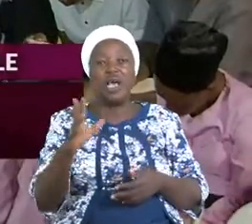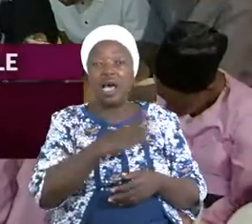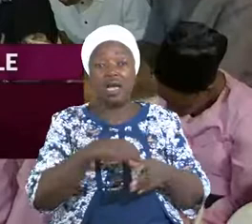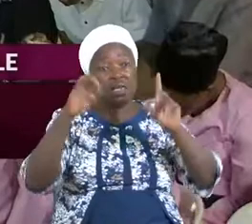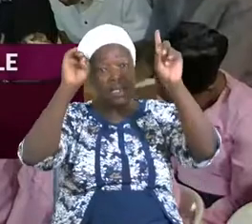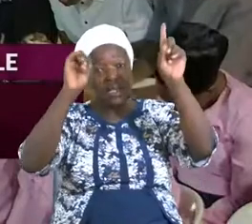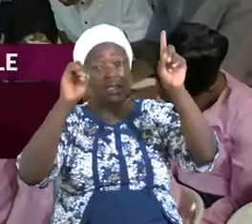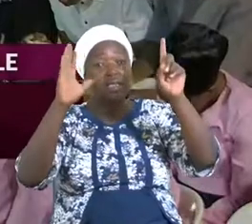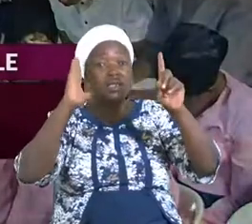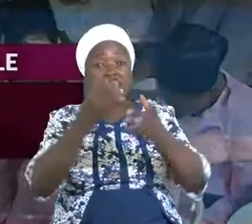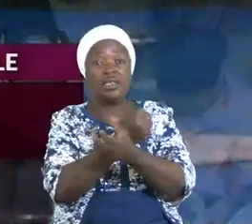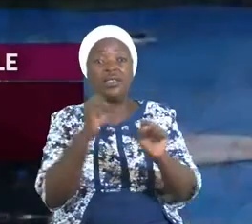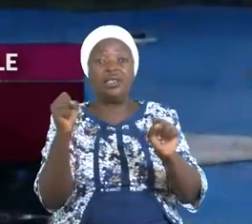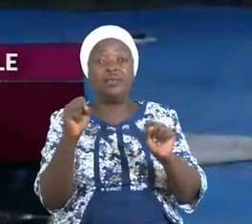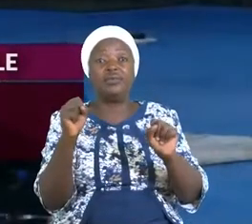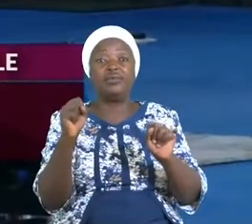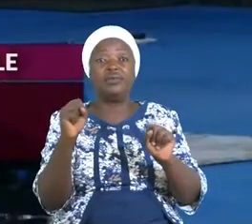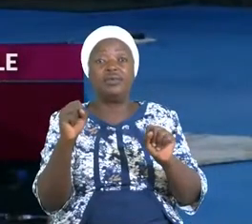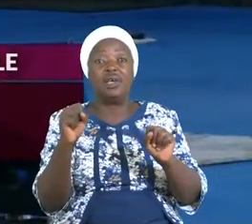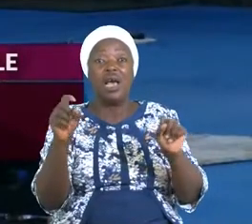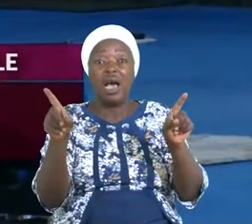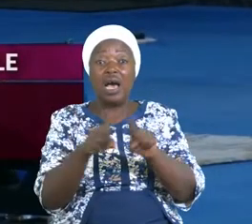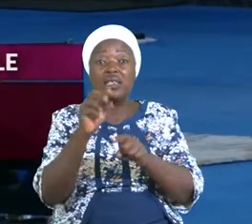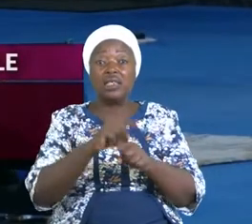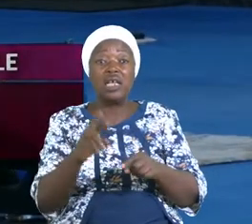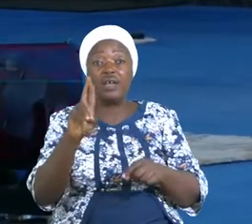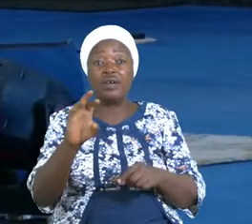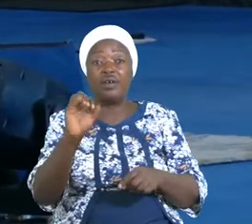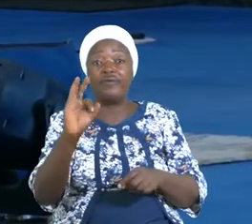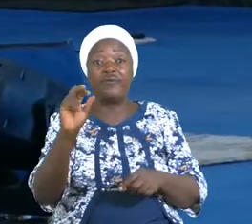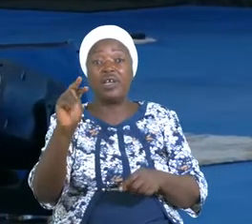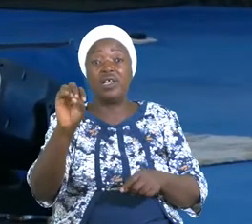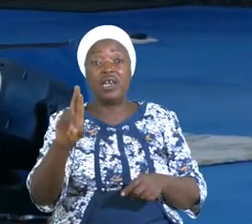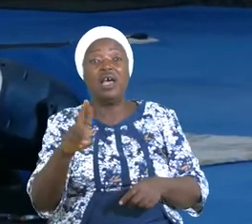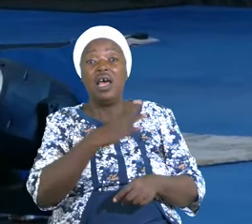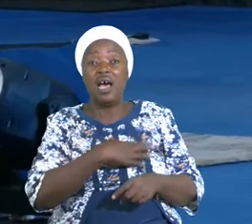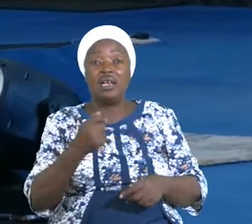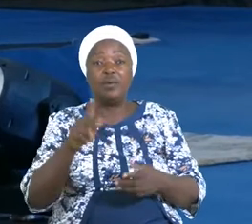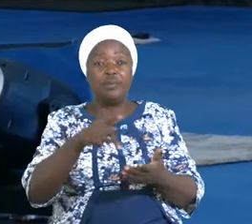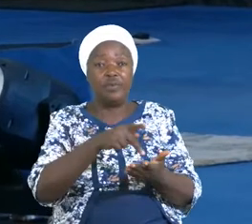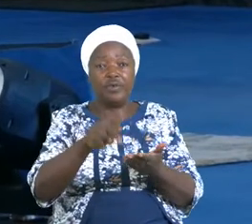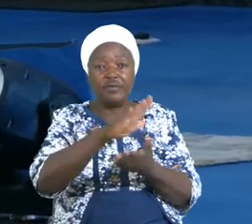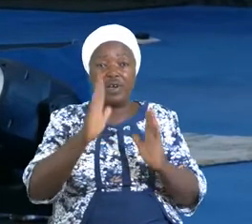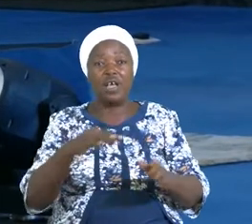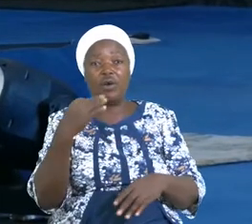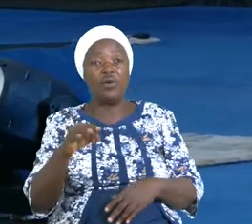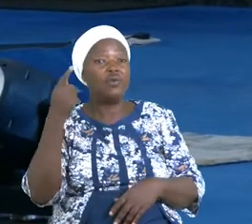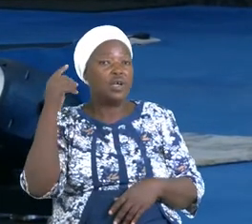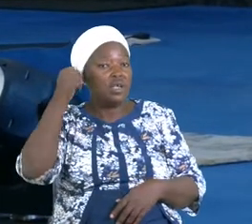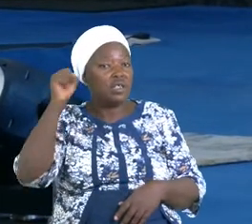shall sit as a refiner and purifier of silver.